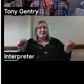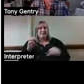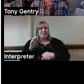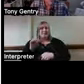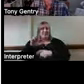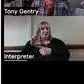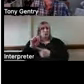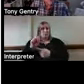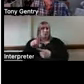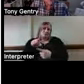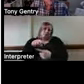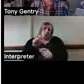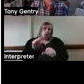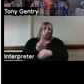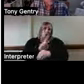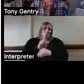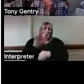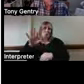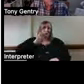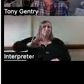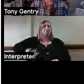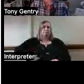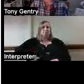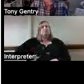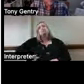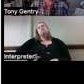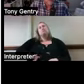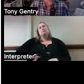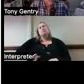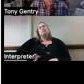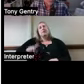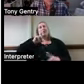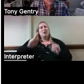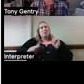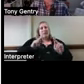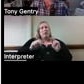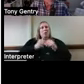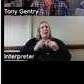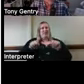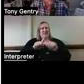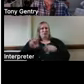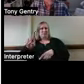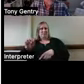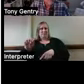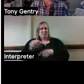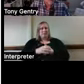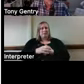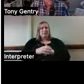all of us could use, but that really come into play for folks who have cognitive impairments and mobility impairments.